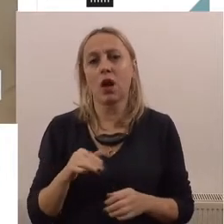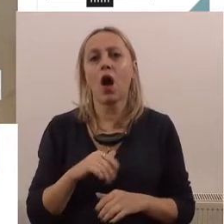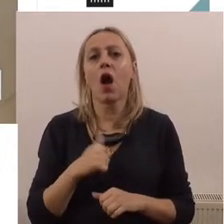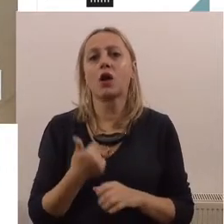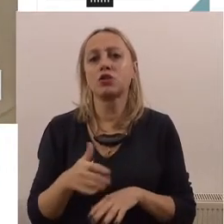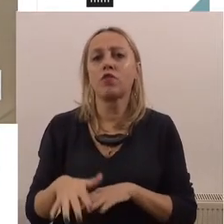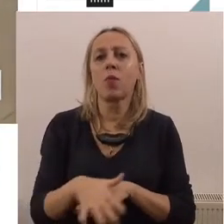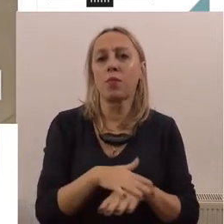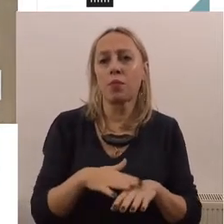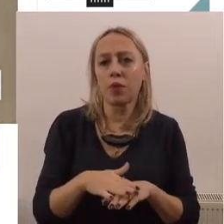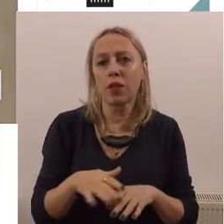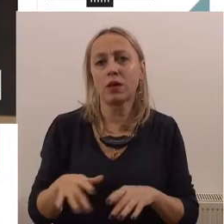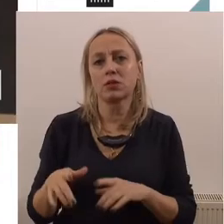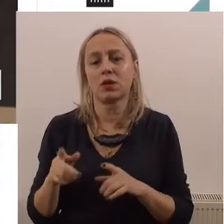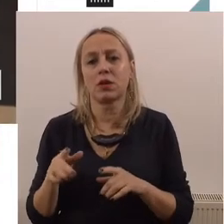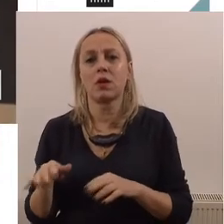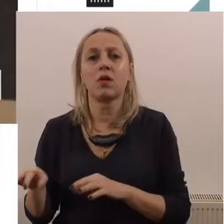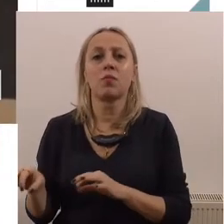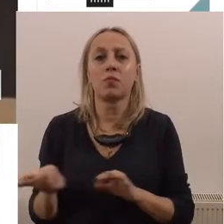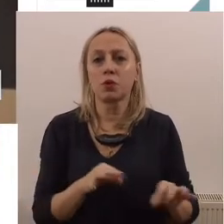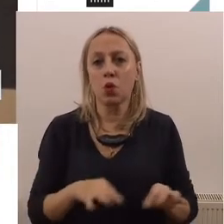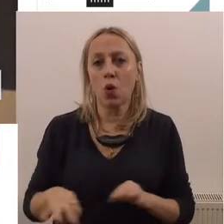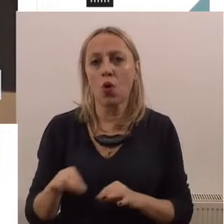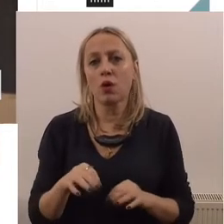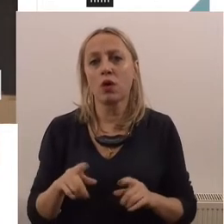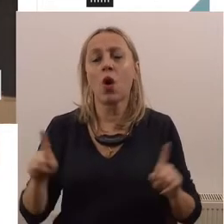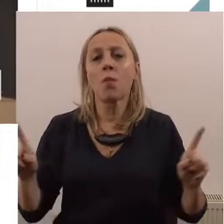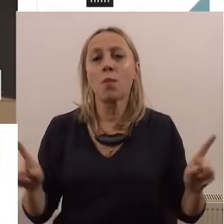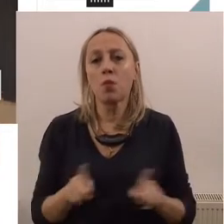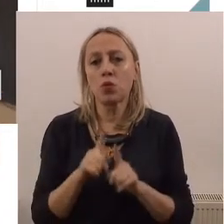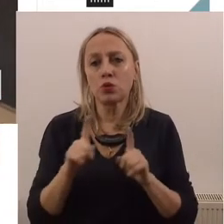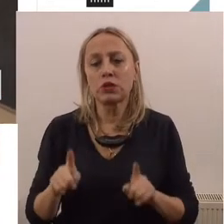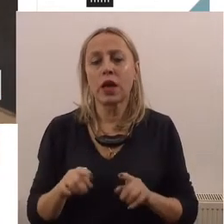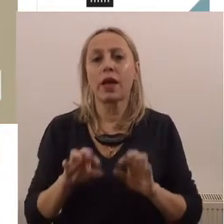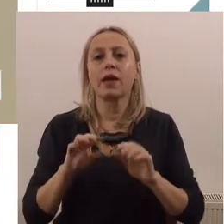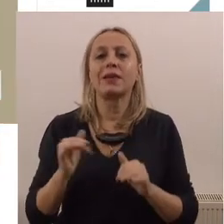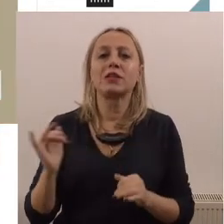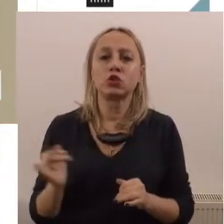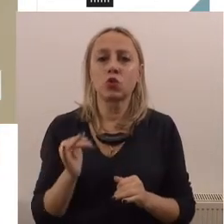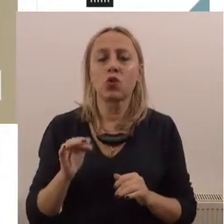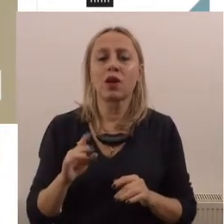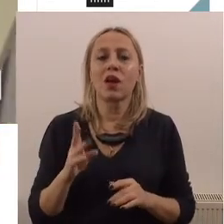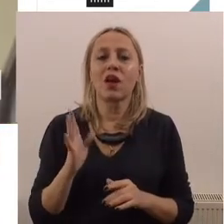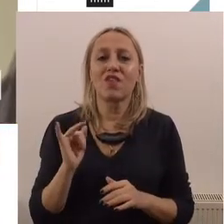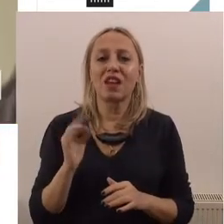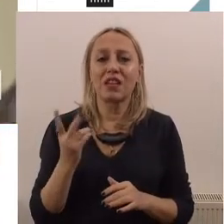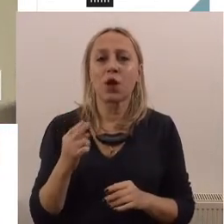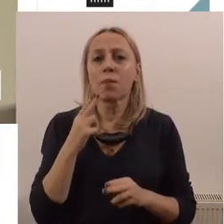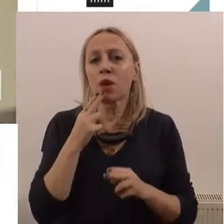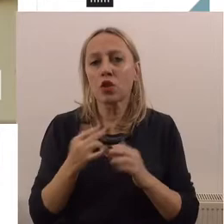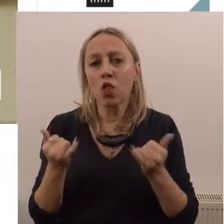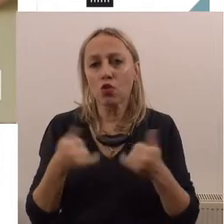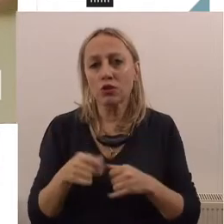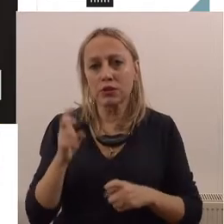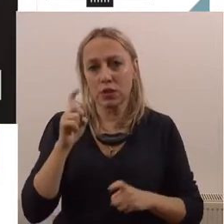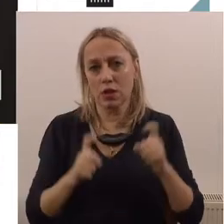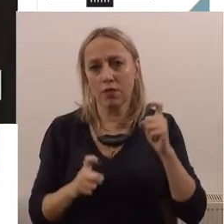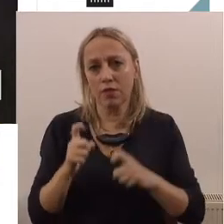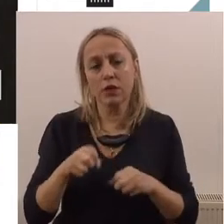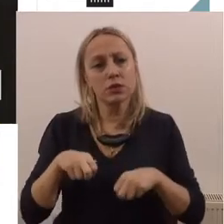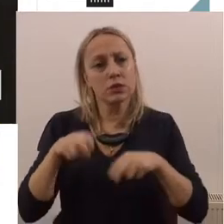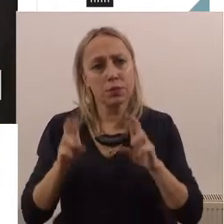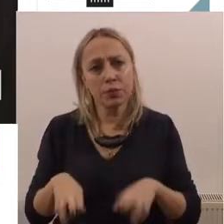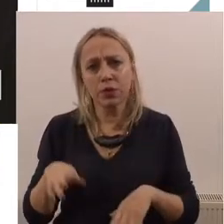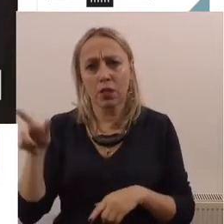town. The main project platform is the Vuxa Metallurgical Plant Museum. The museum